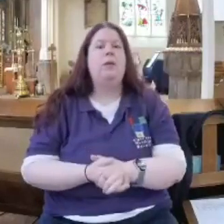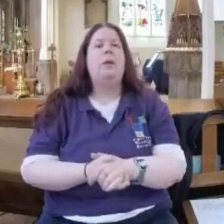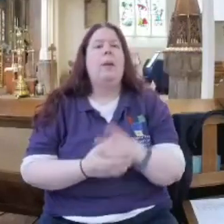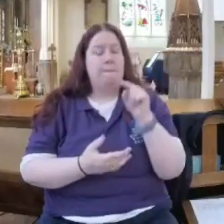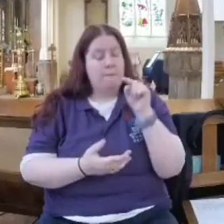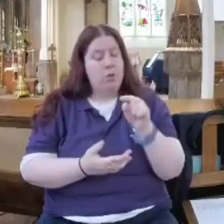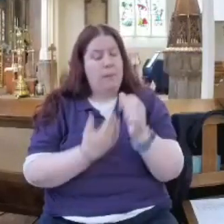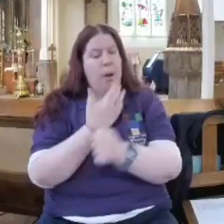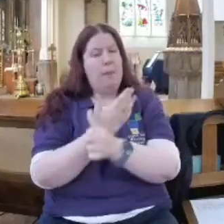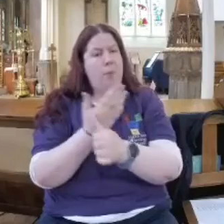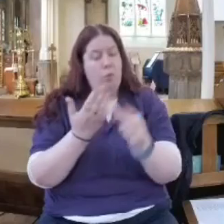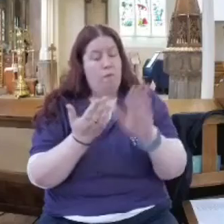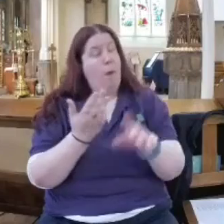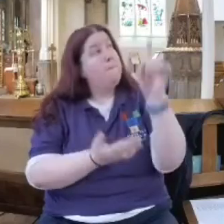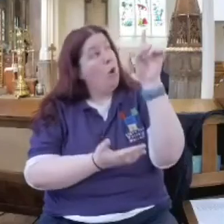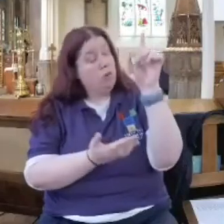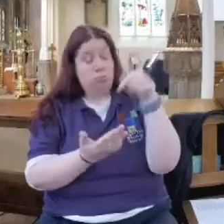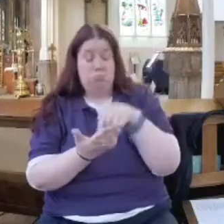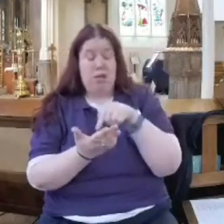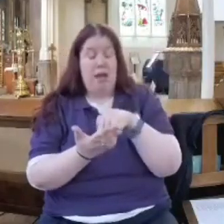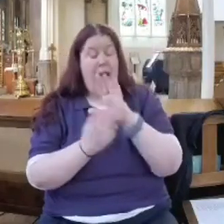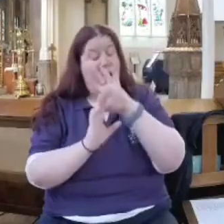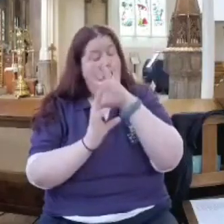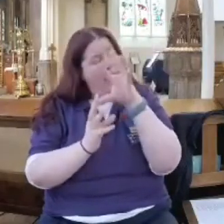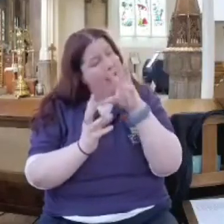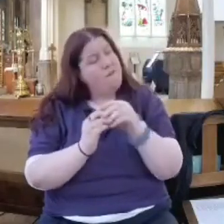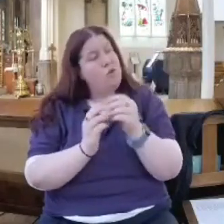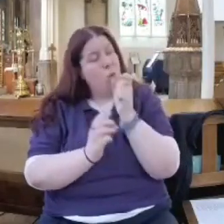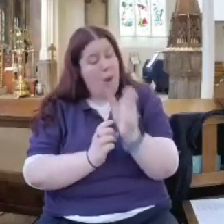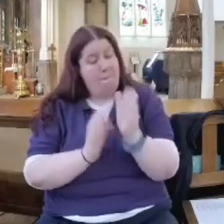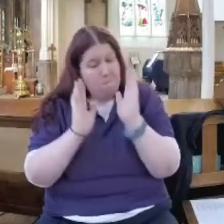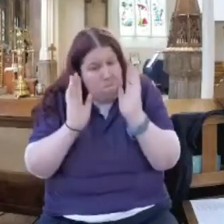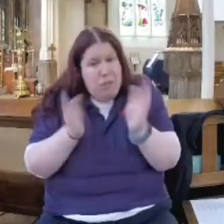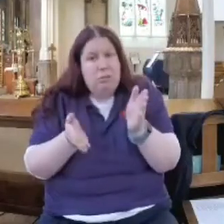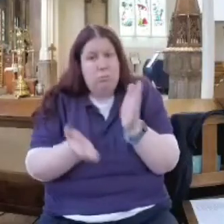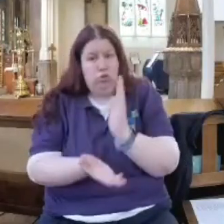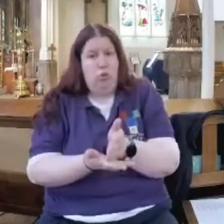Bible is the Word of God, every word must be literally true.